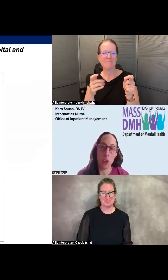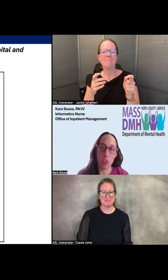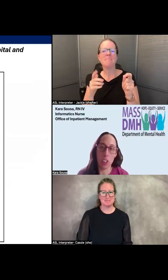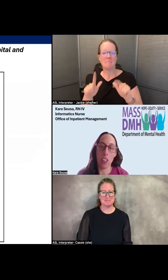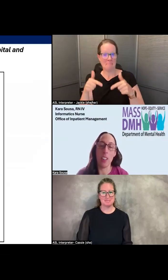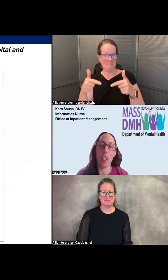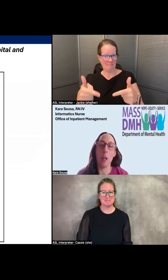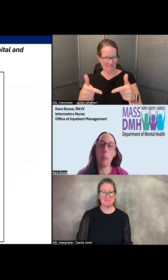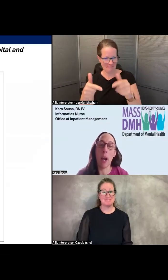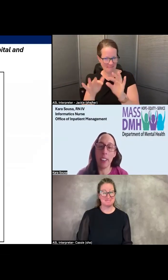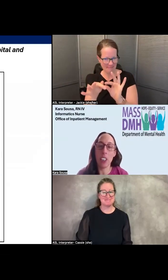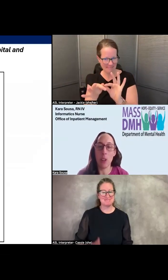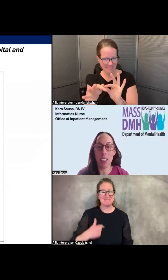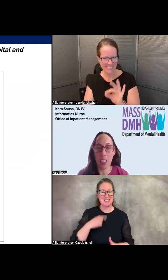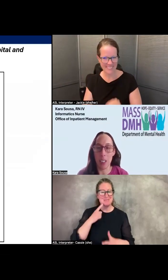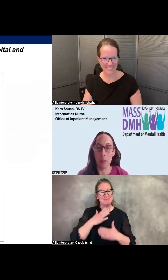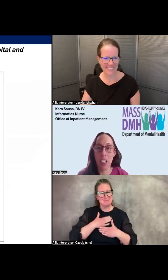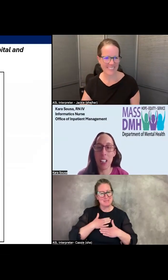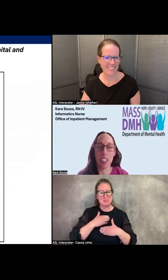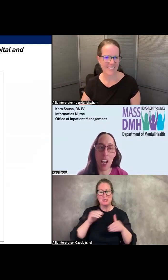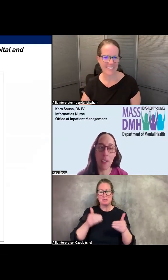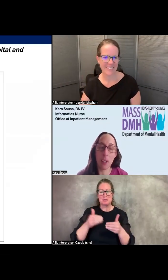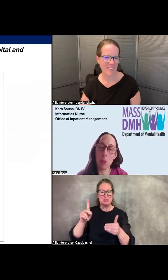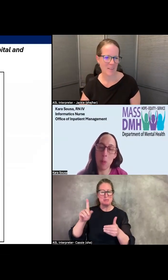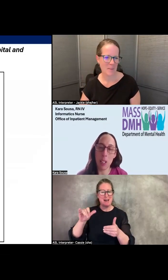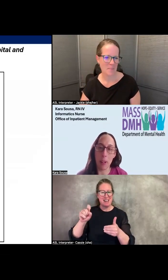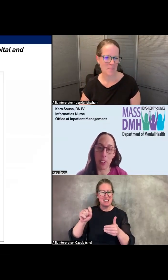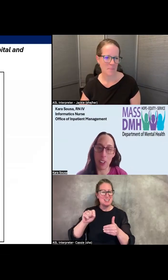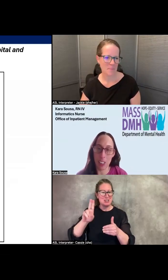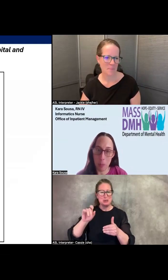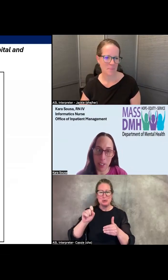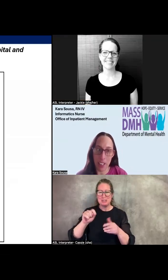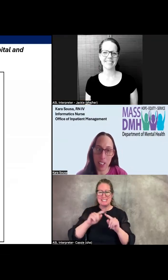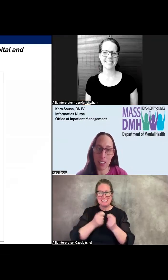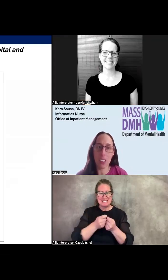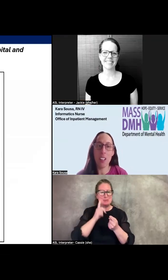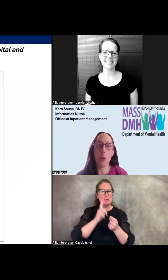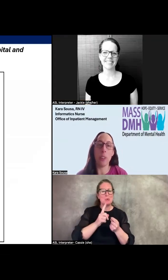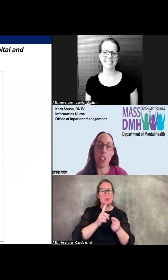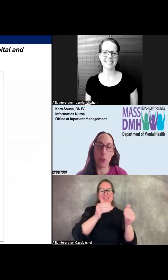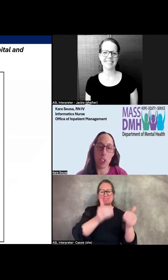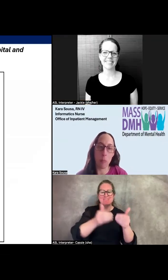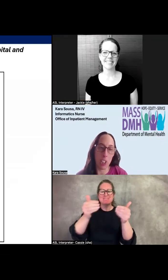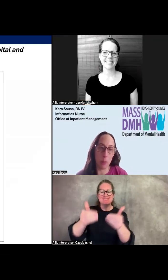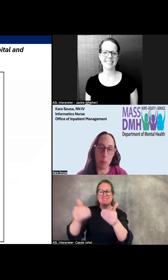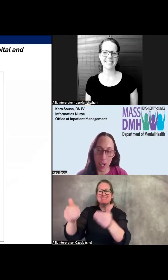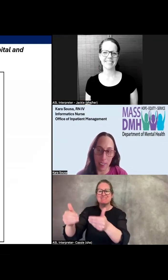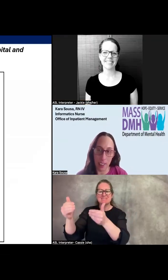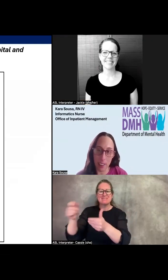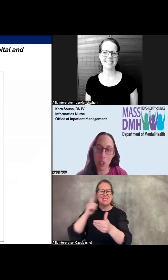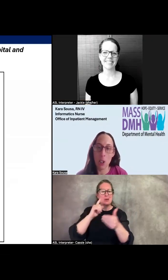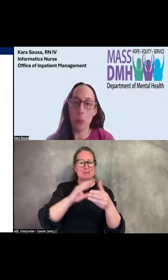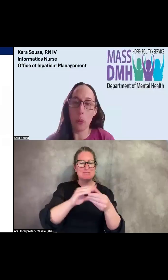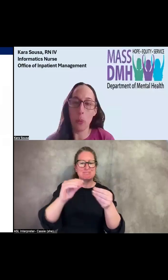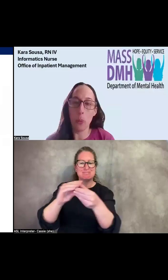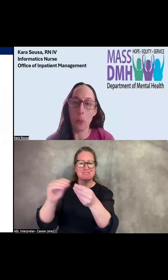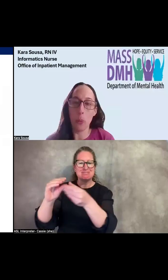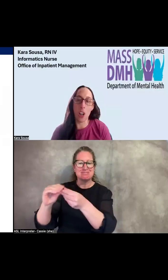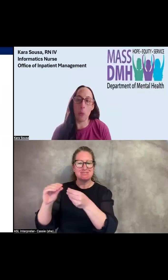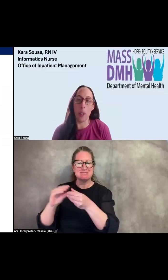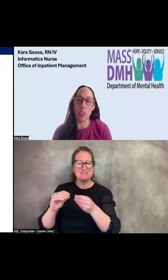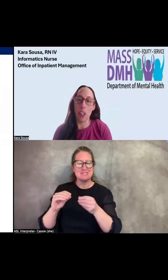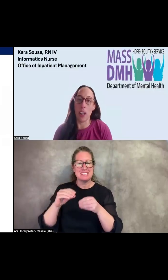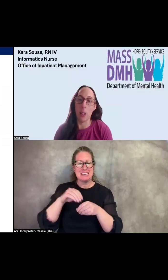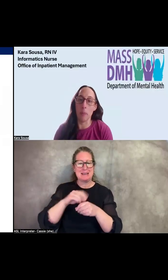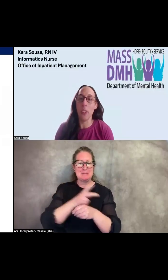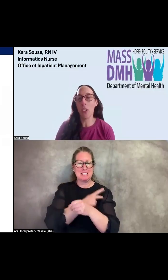I'm introducing the pilot unit teams and to have them speak about their experience with the aggression management pilot. We'd like to